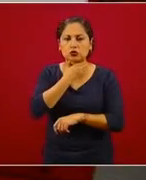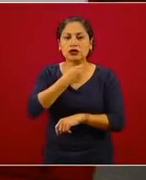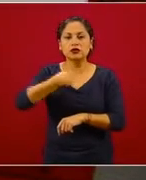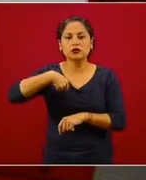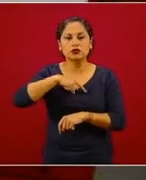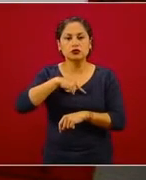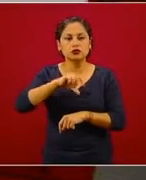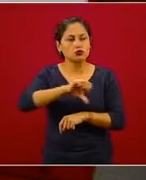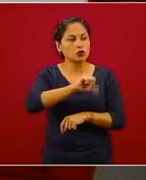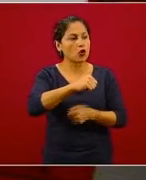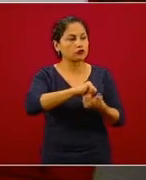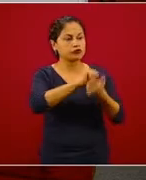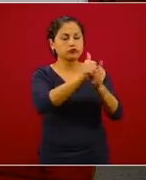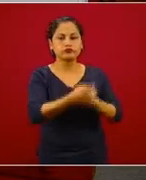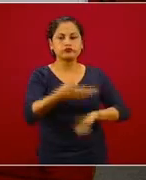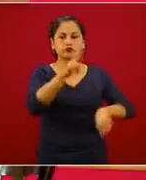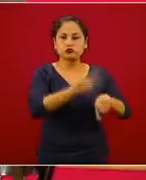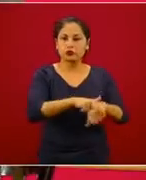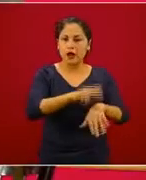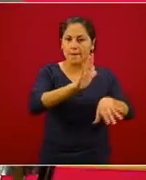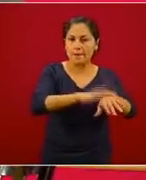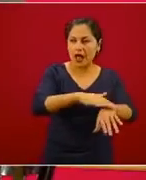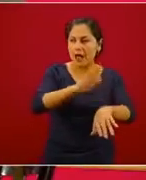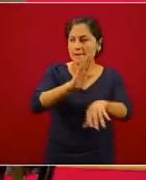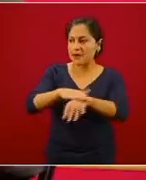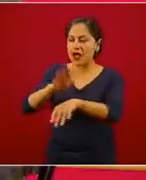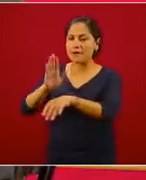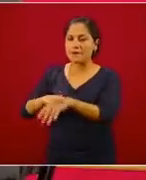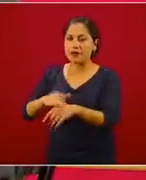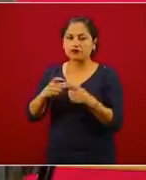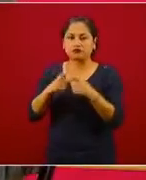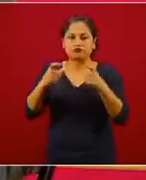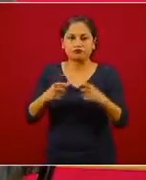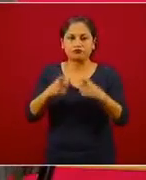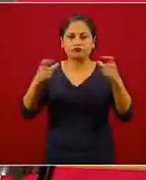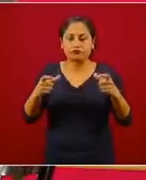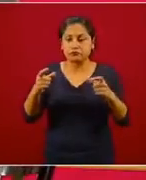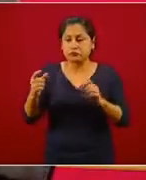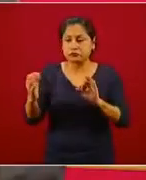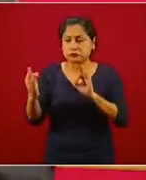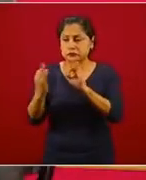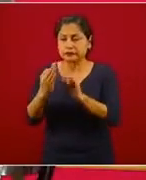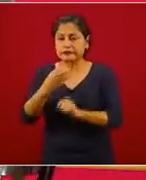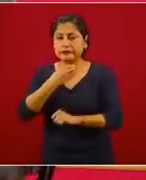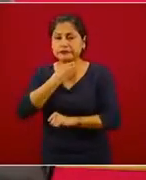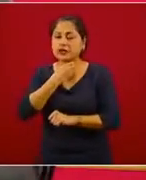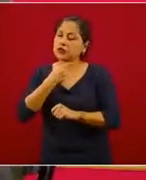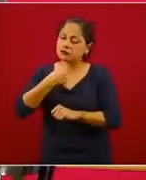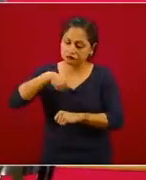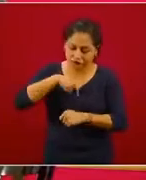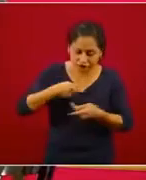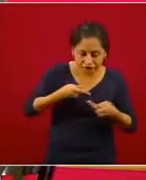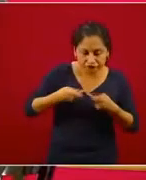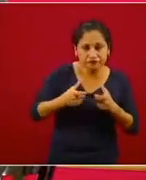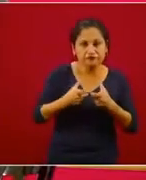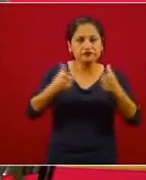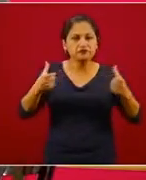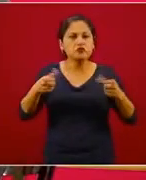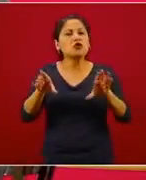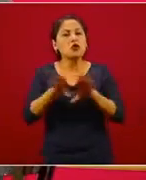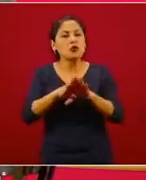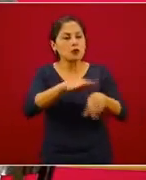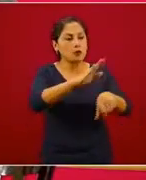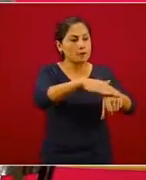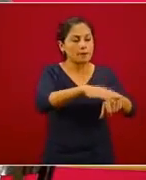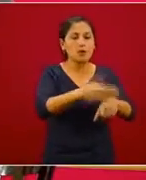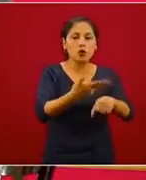not all people can see these numbers. When we are getting close to that number, the 70%, we increase the capacity. If we get close again,